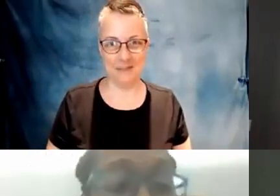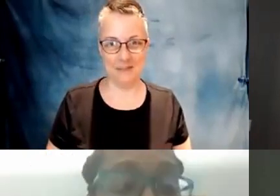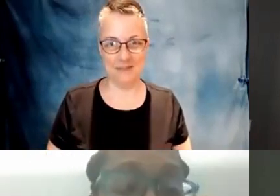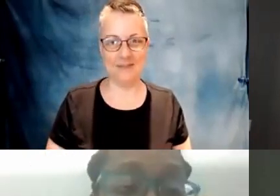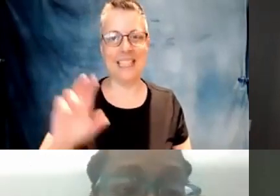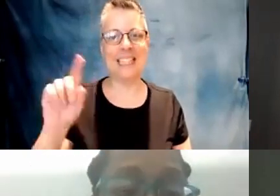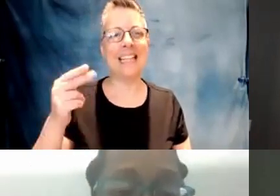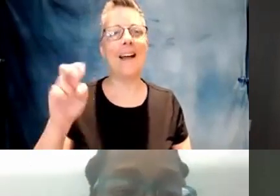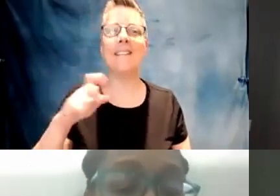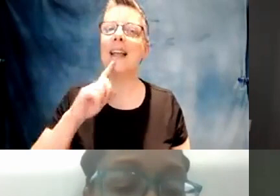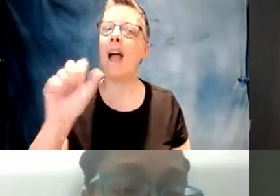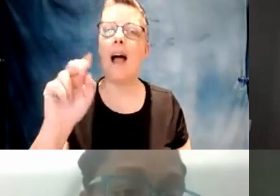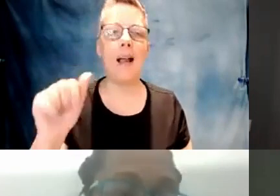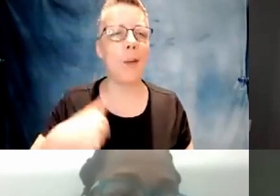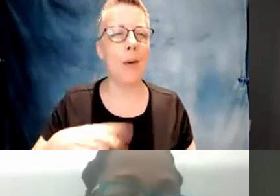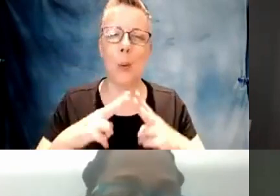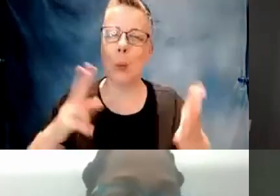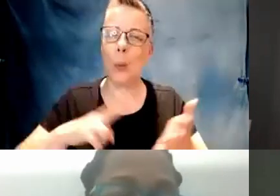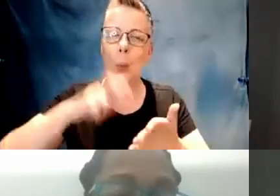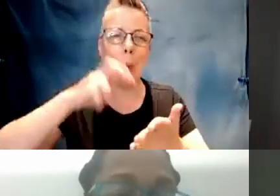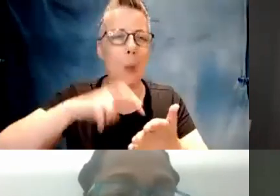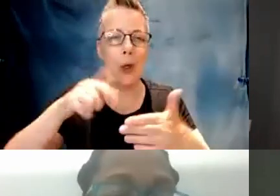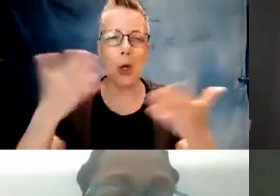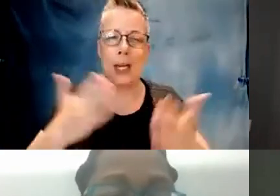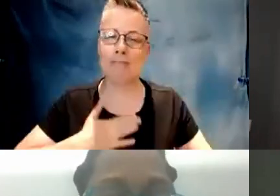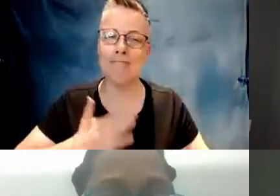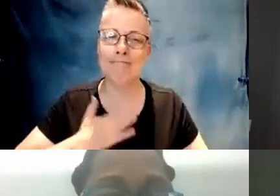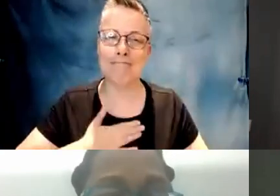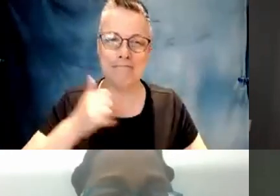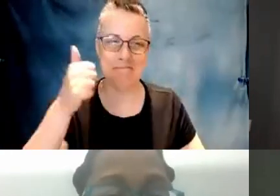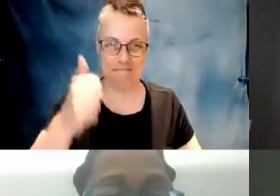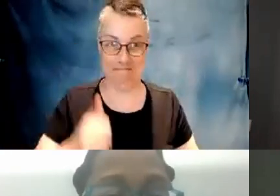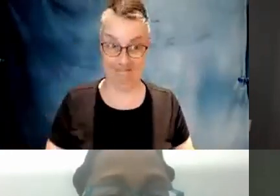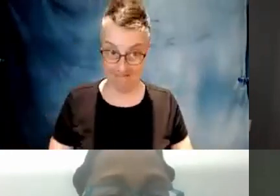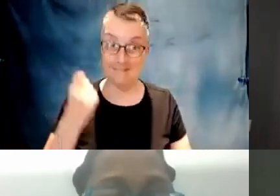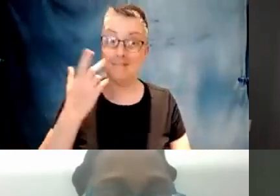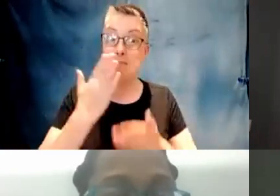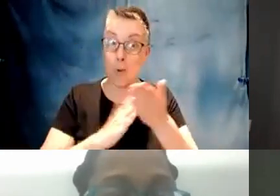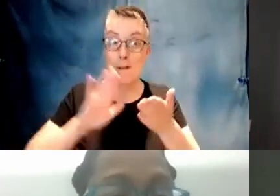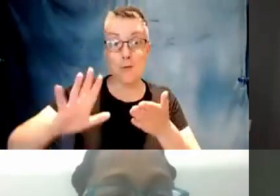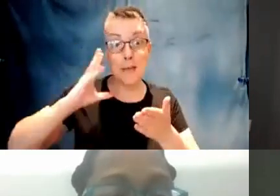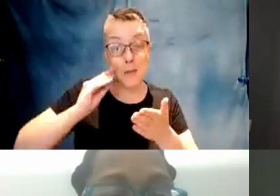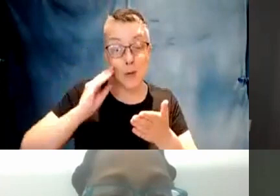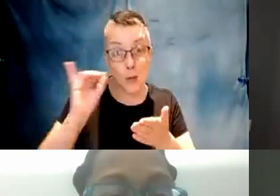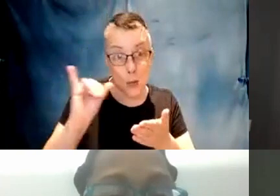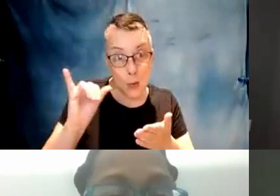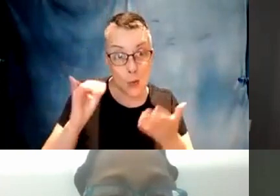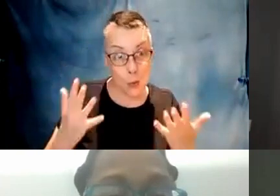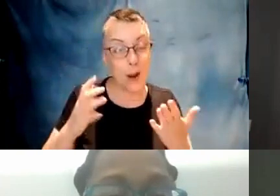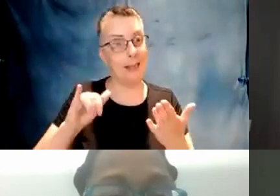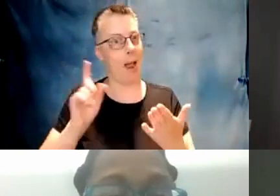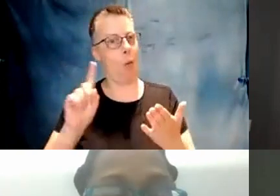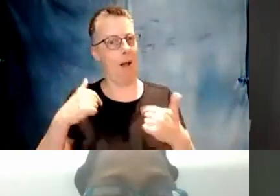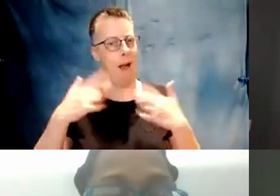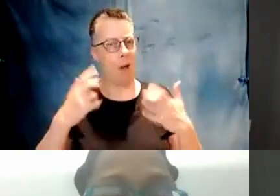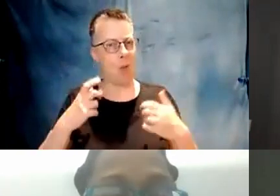We're very happy to have you, Anna. And part of your experience also is where I would like to say